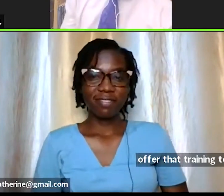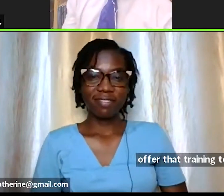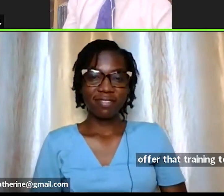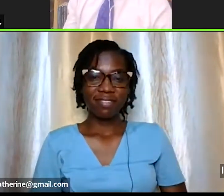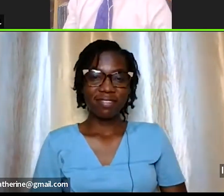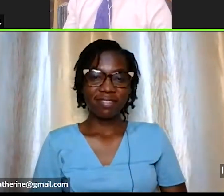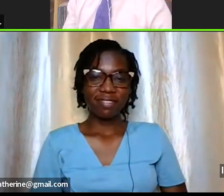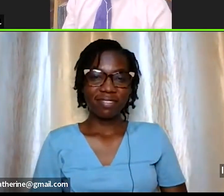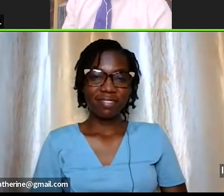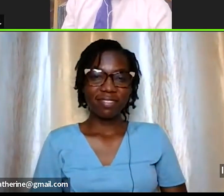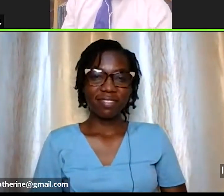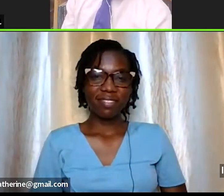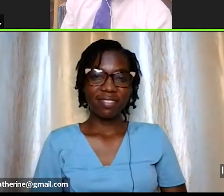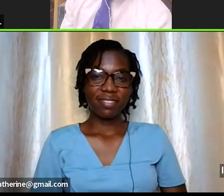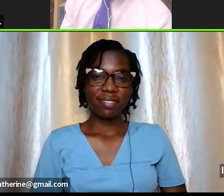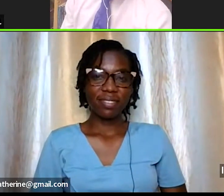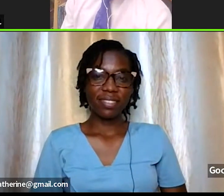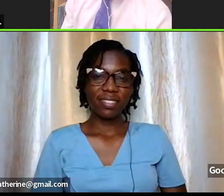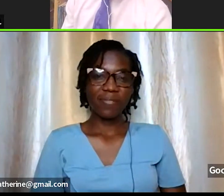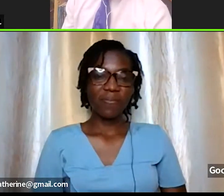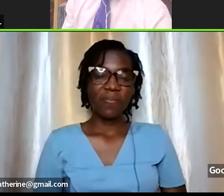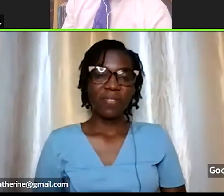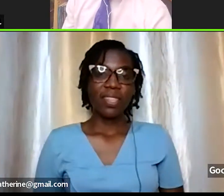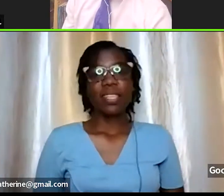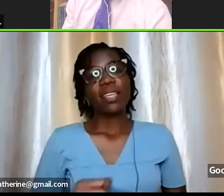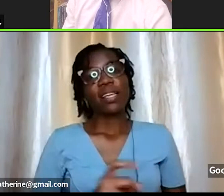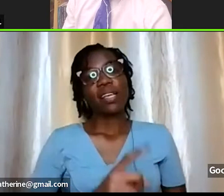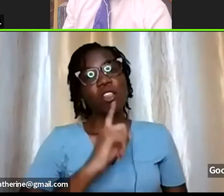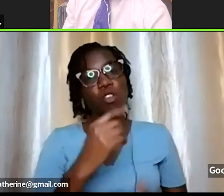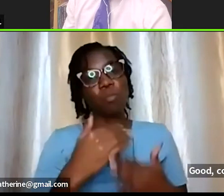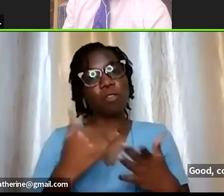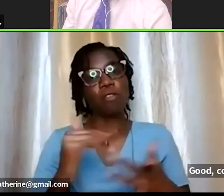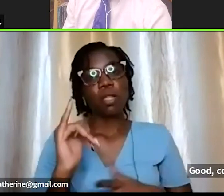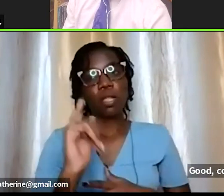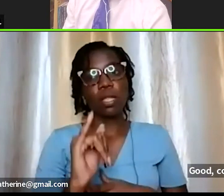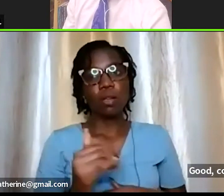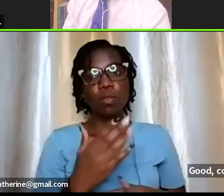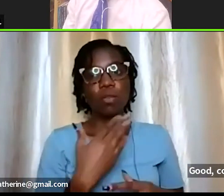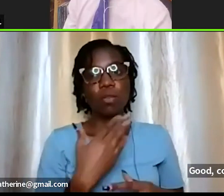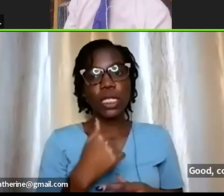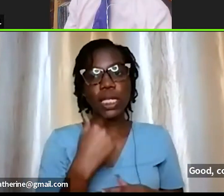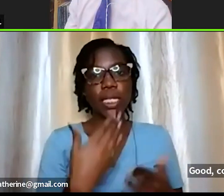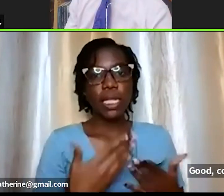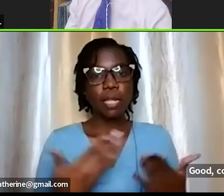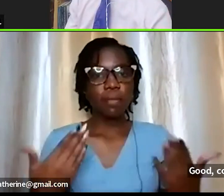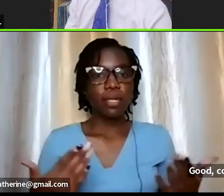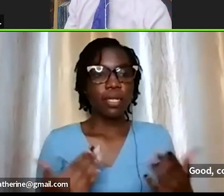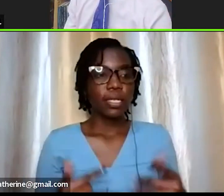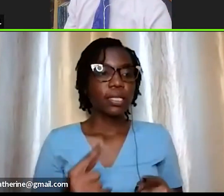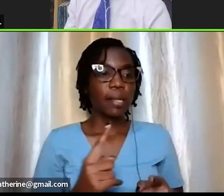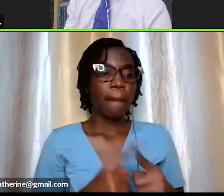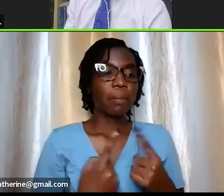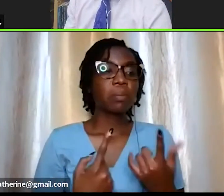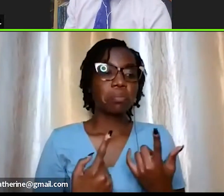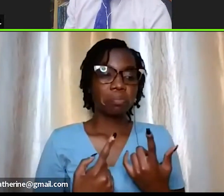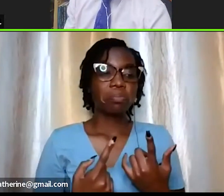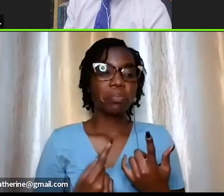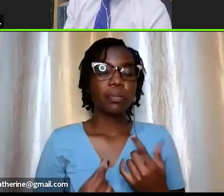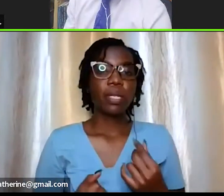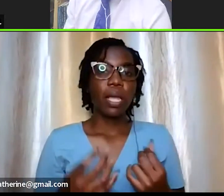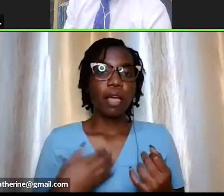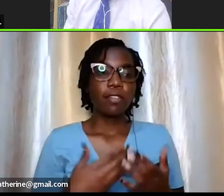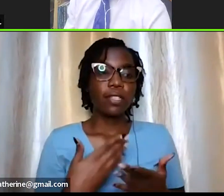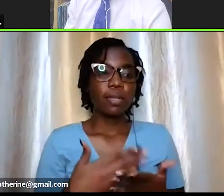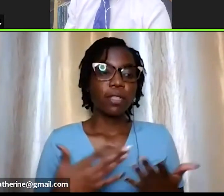Kevin, before probably something I Yes. want to say is caught up with time. There's something that people think